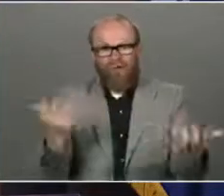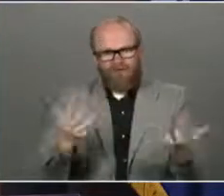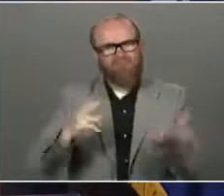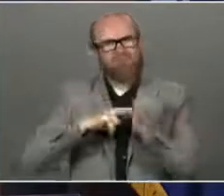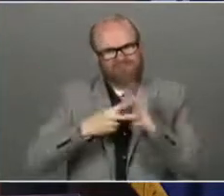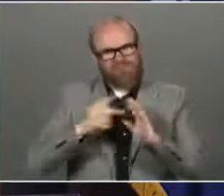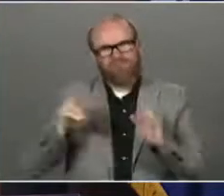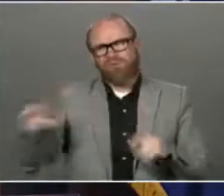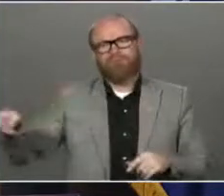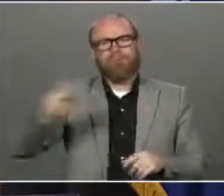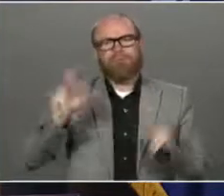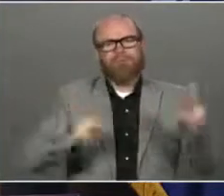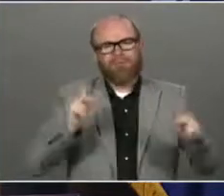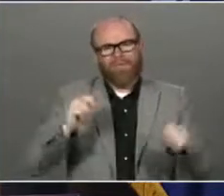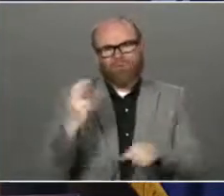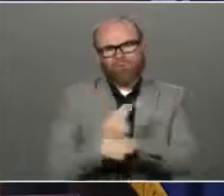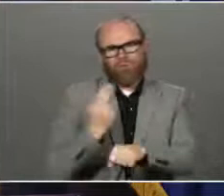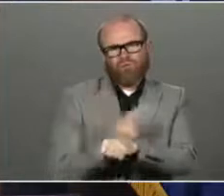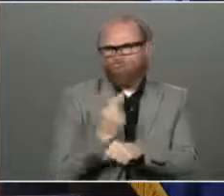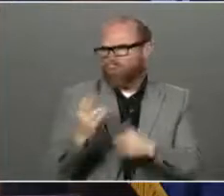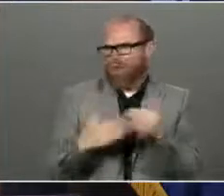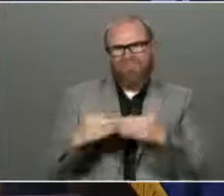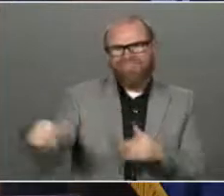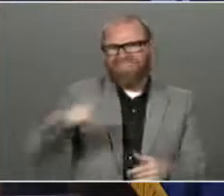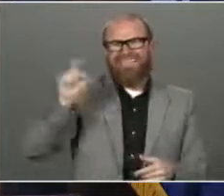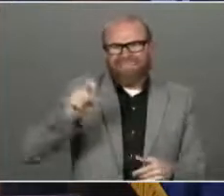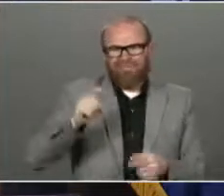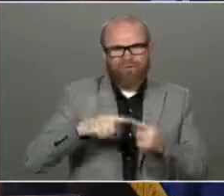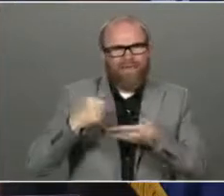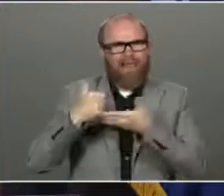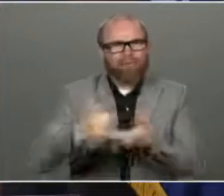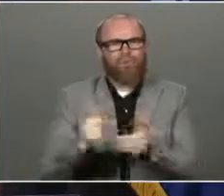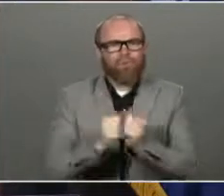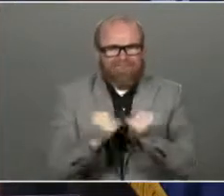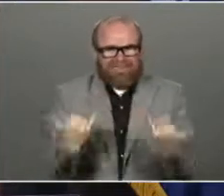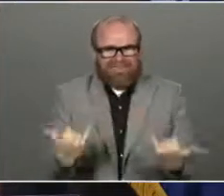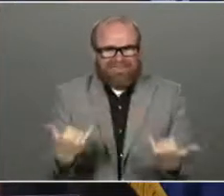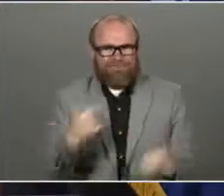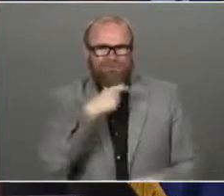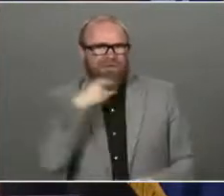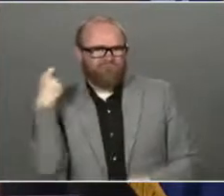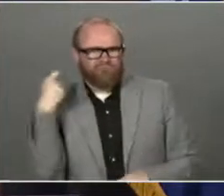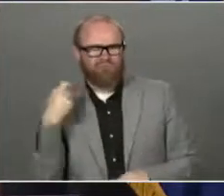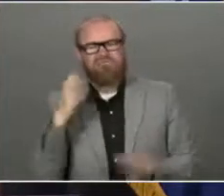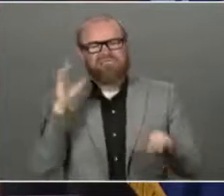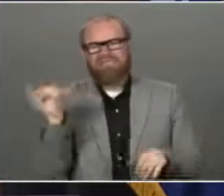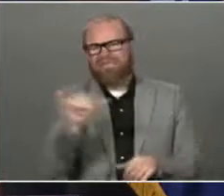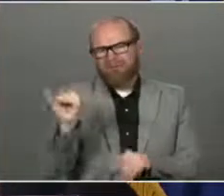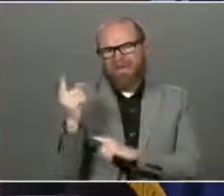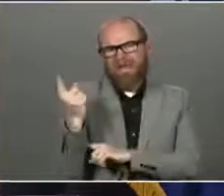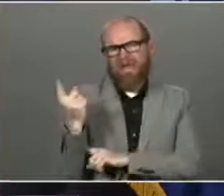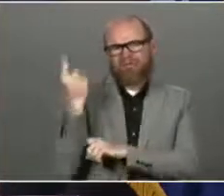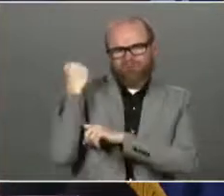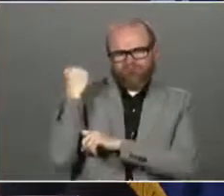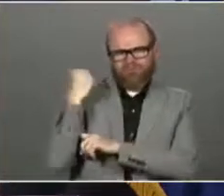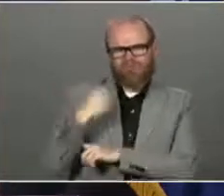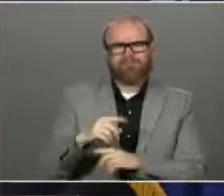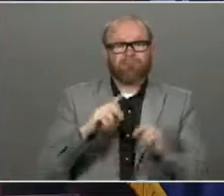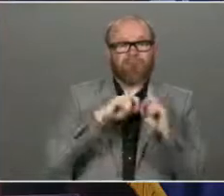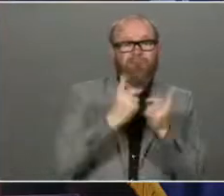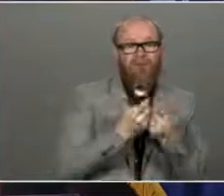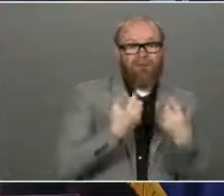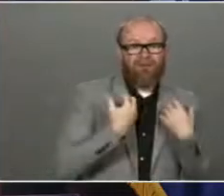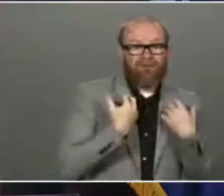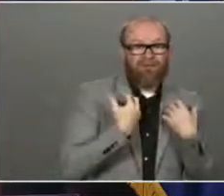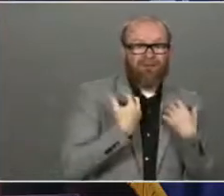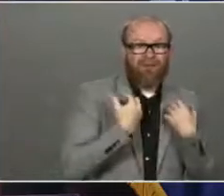state resources we need to cope with the drought. This is very similar to what we did last year. The Department of Public Safety, the Department of Natural